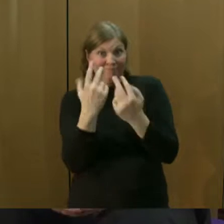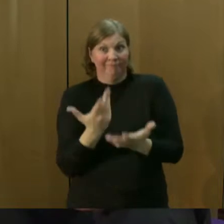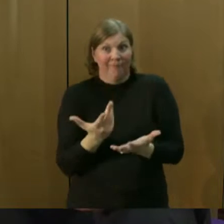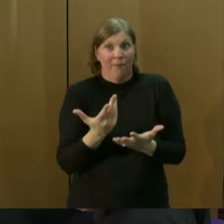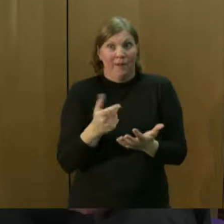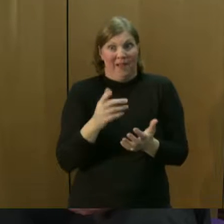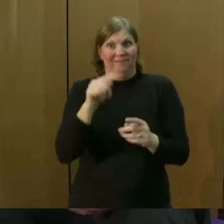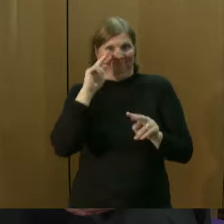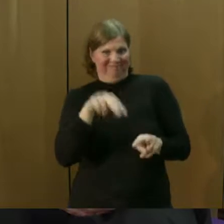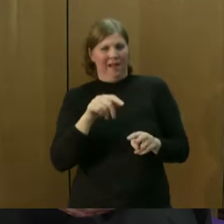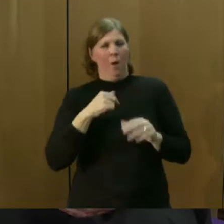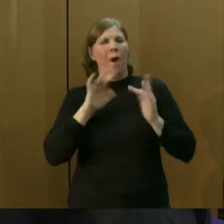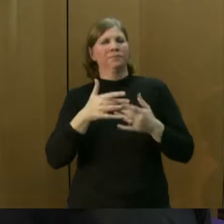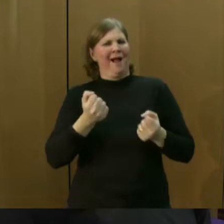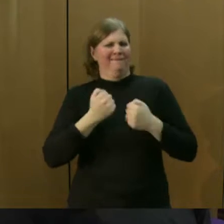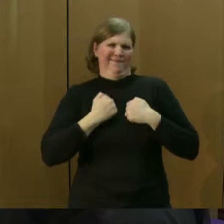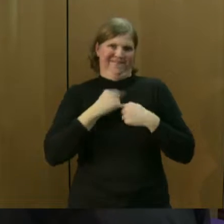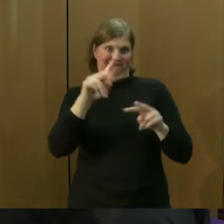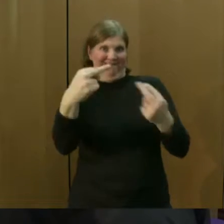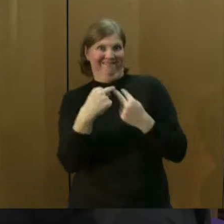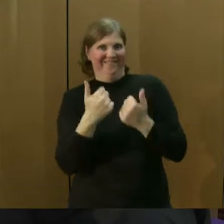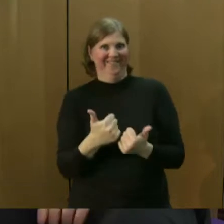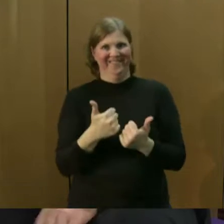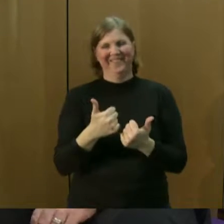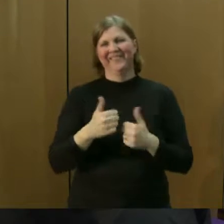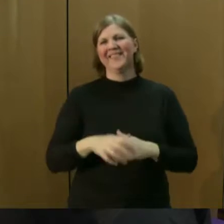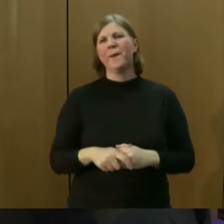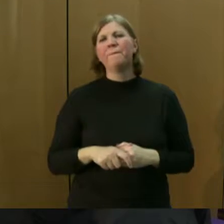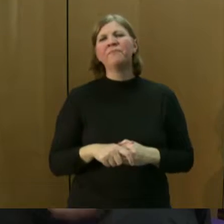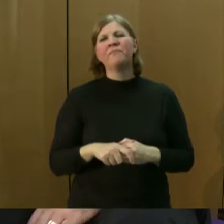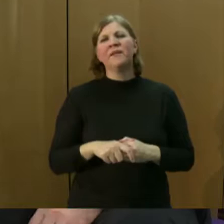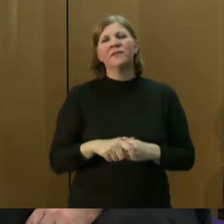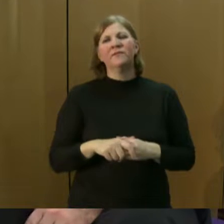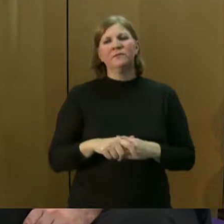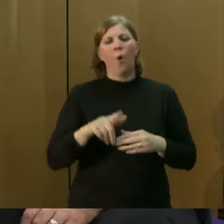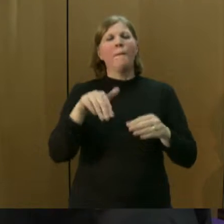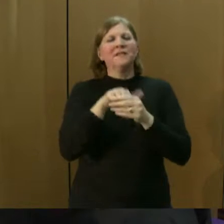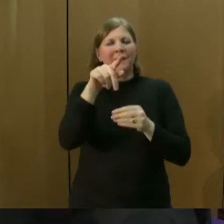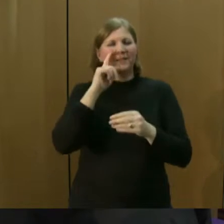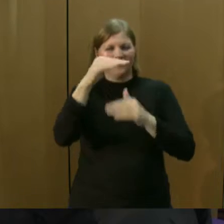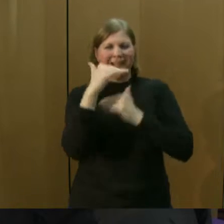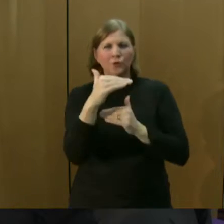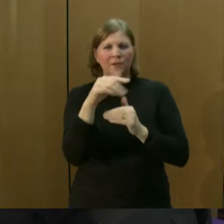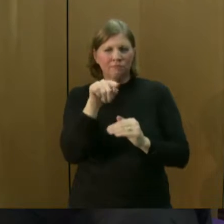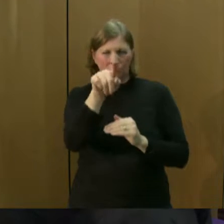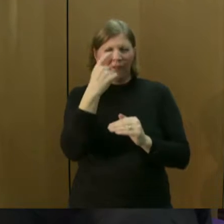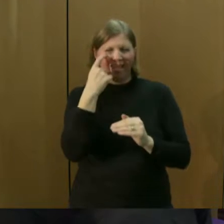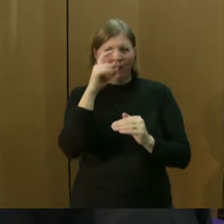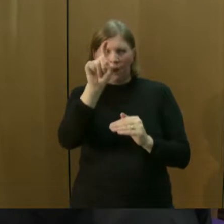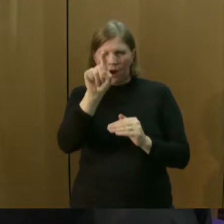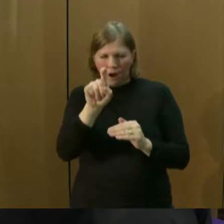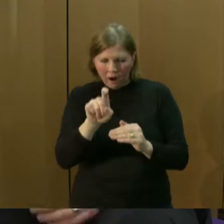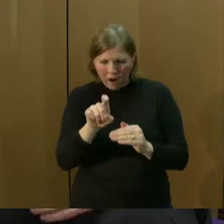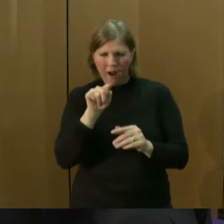participant section of edfringe.com. If you scroll down the page after this discussion, then all the downloadable guides are there. We'll divert you to them